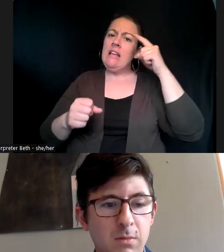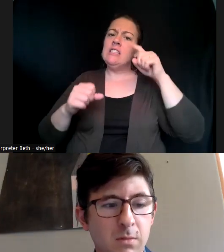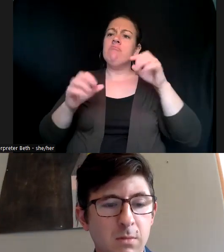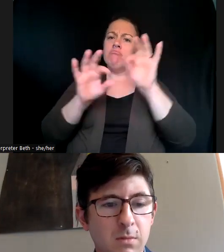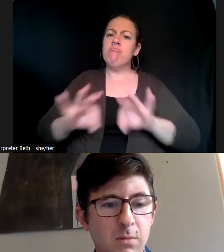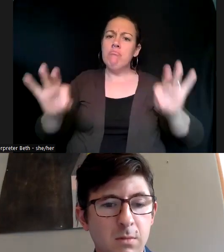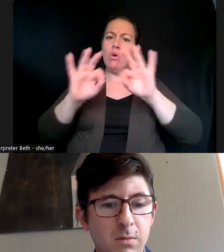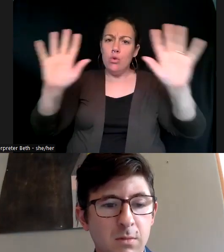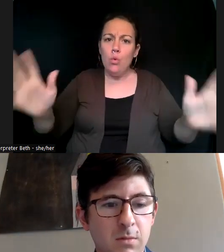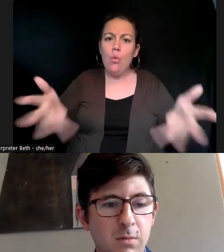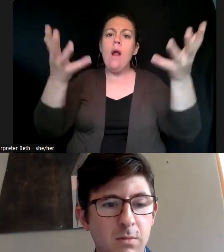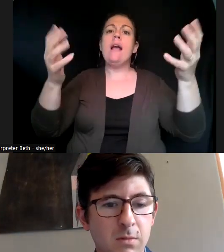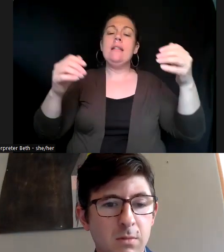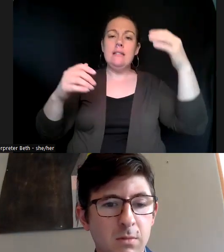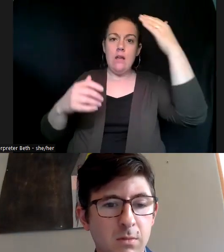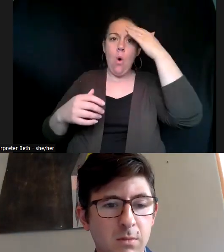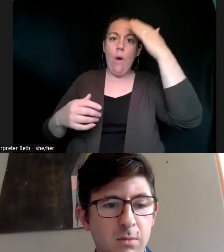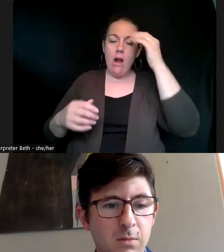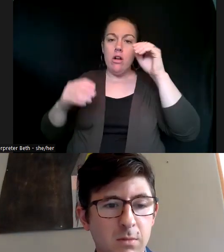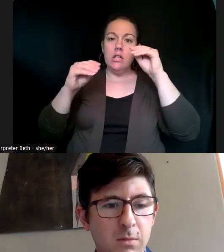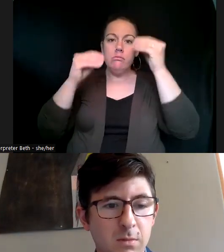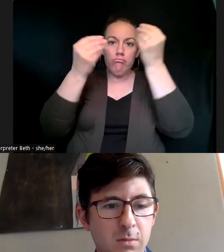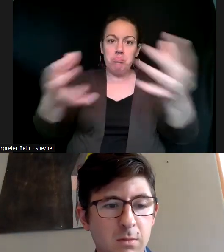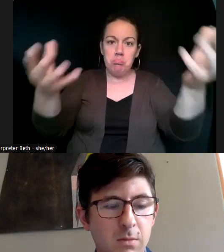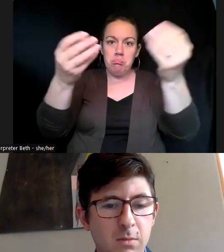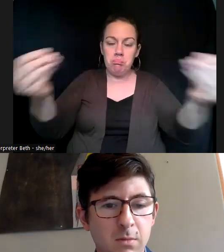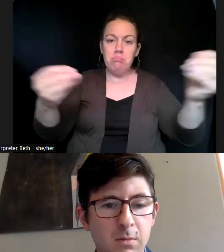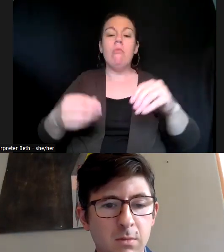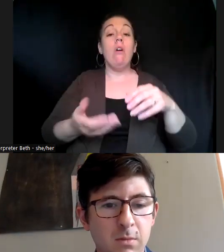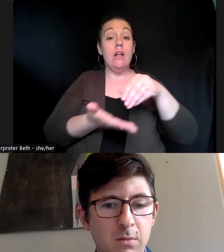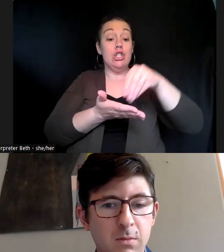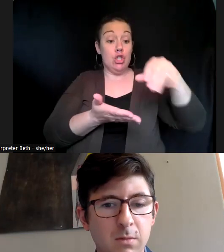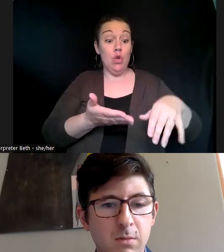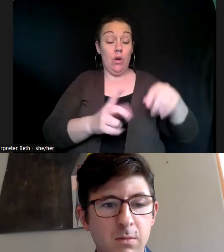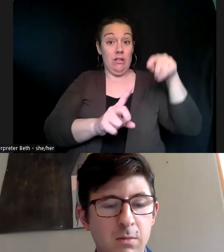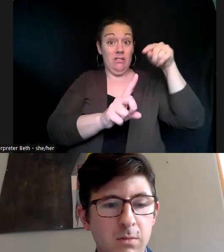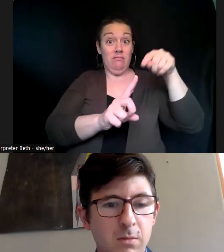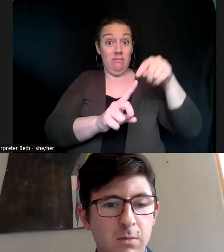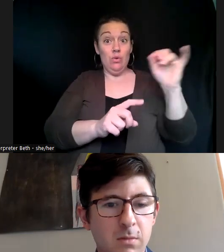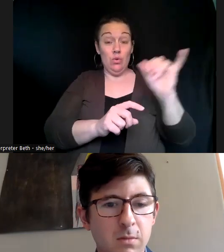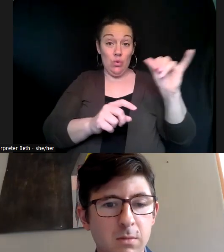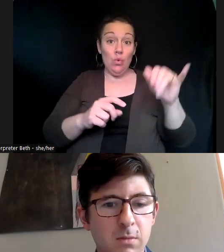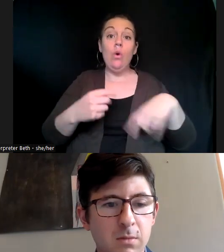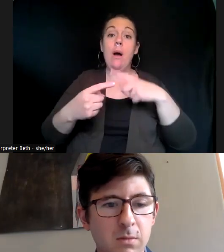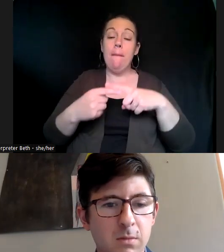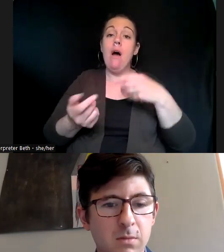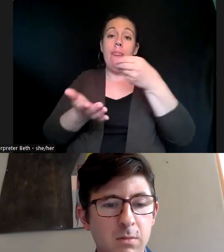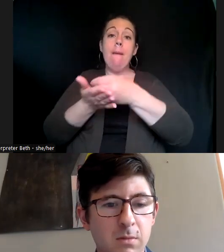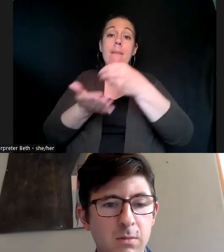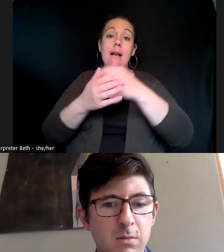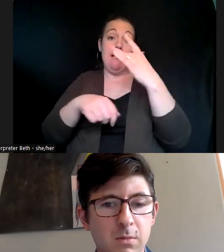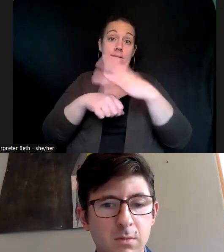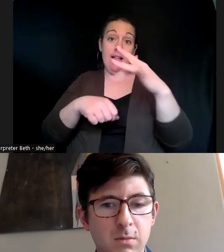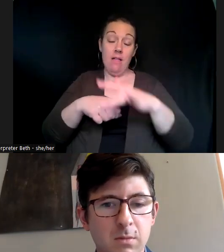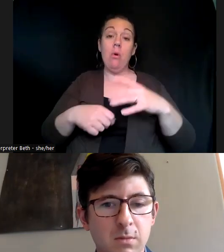to mobilize, engage families, community members, students in particular, and just, bring out folks